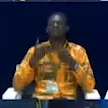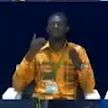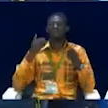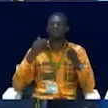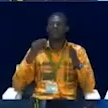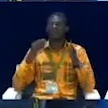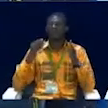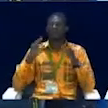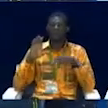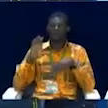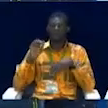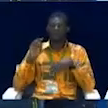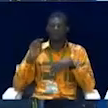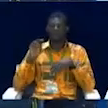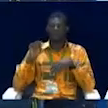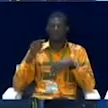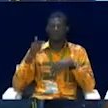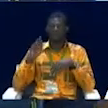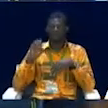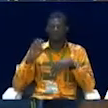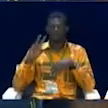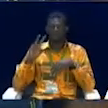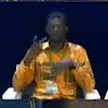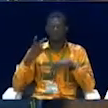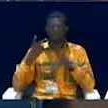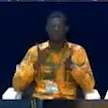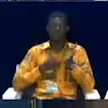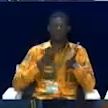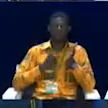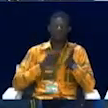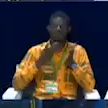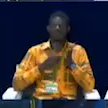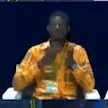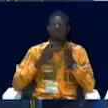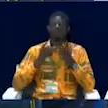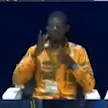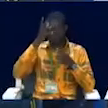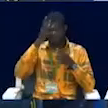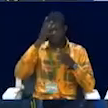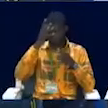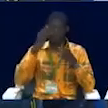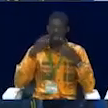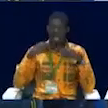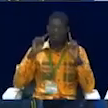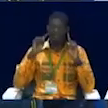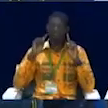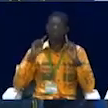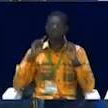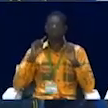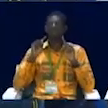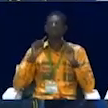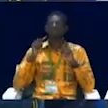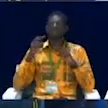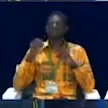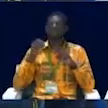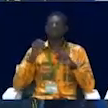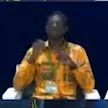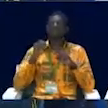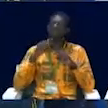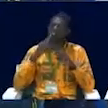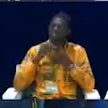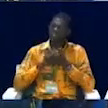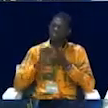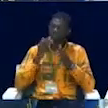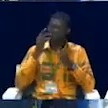Congress, double portion, Daddy Joe announced the team. And I look at my wife, I said, "Do you know